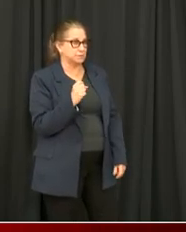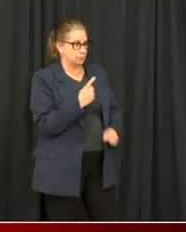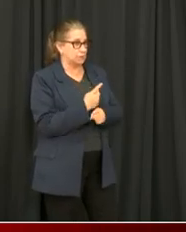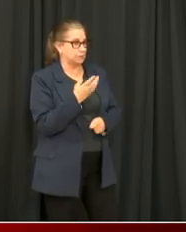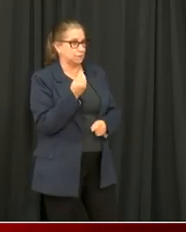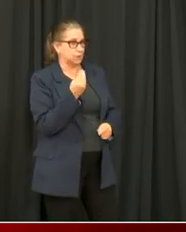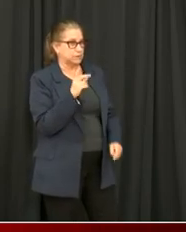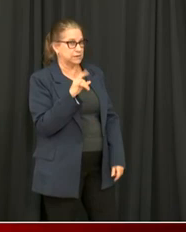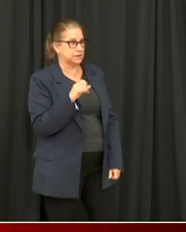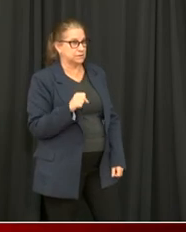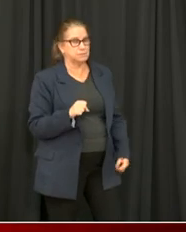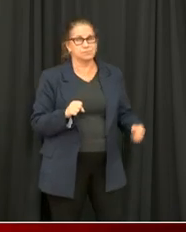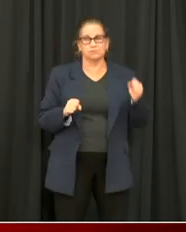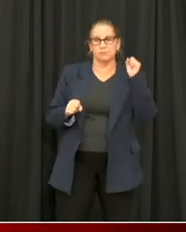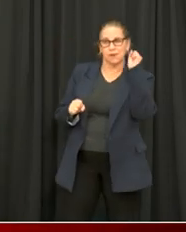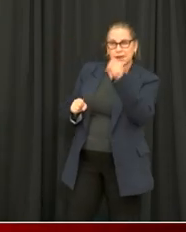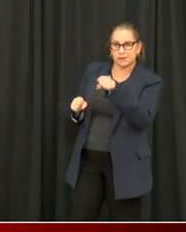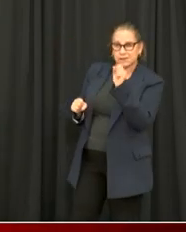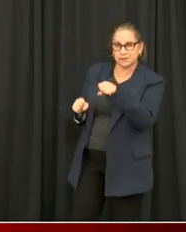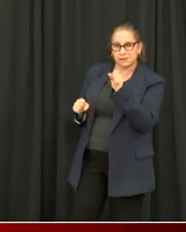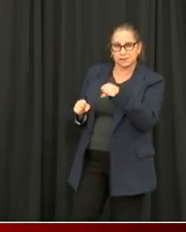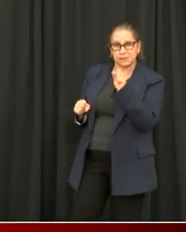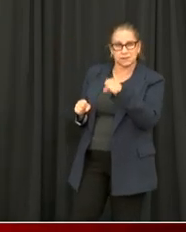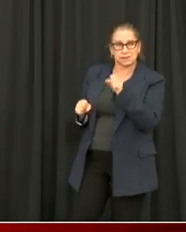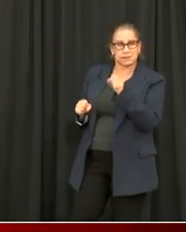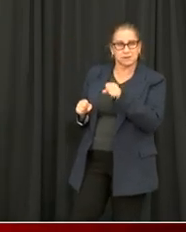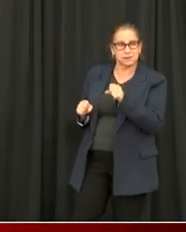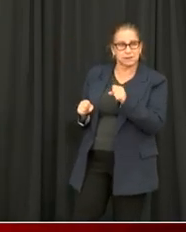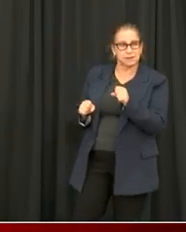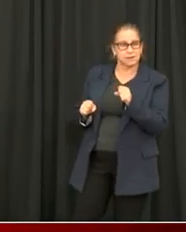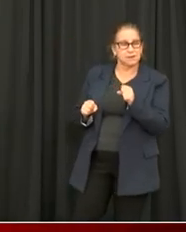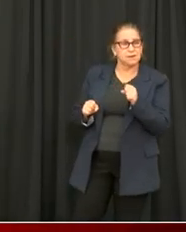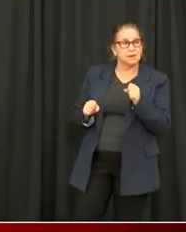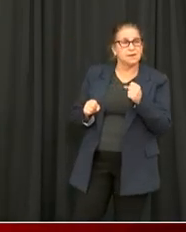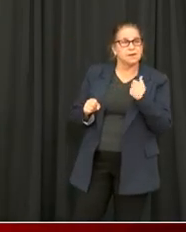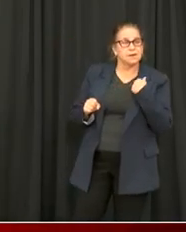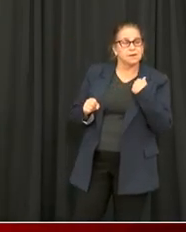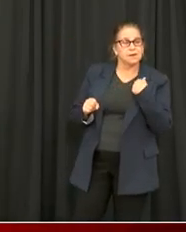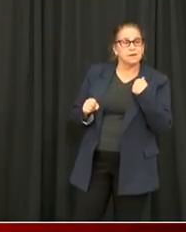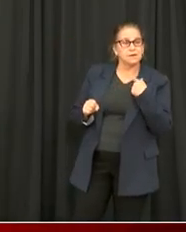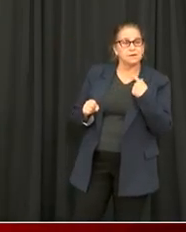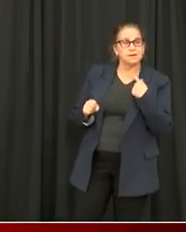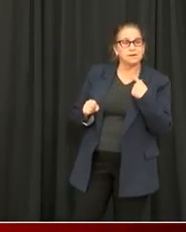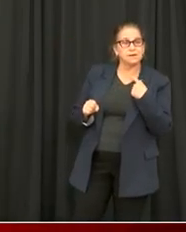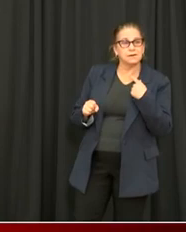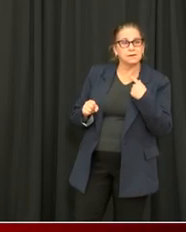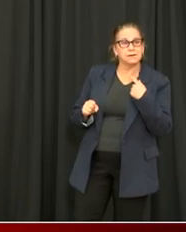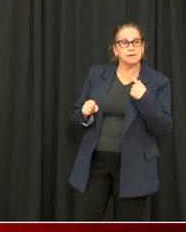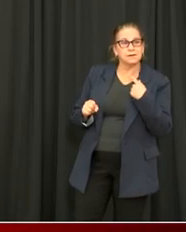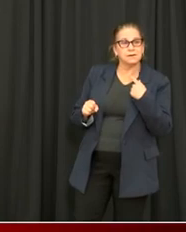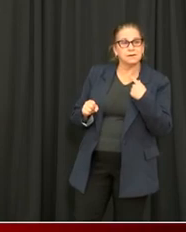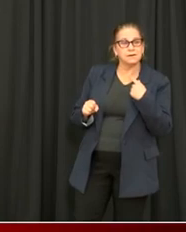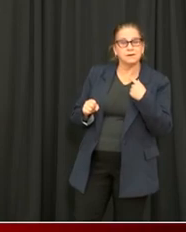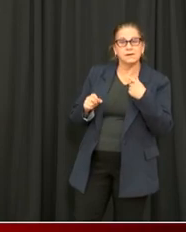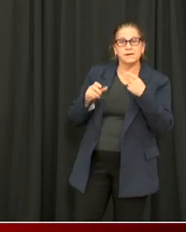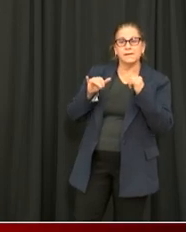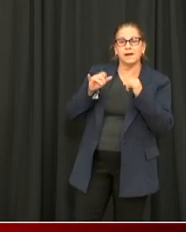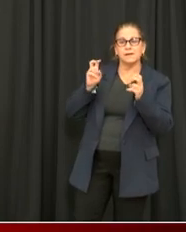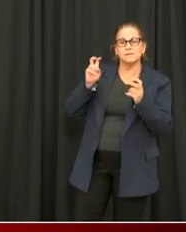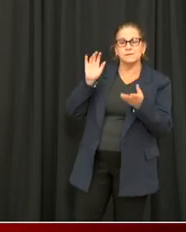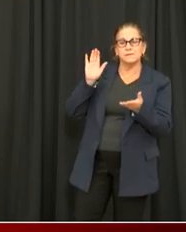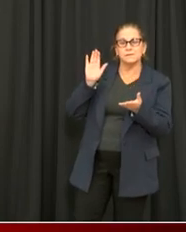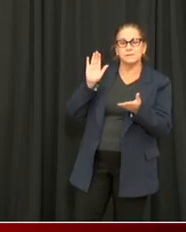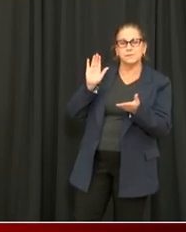Yes. Is that correct? So if And the only reason we call it a deficit is largely because we haven't been able to watch it long